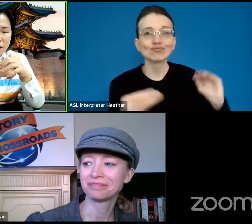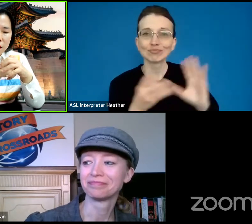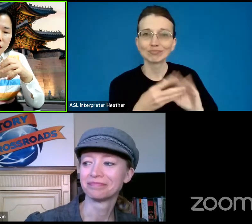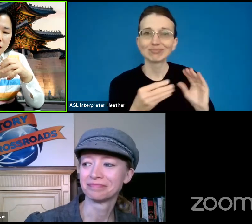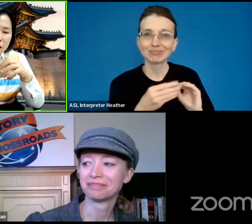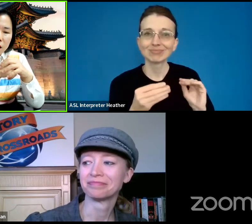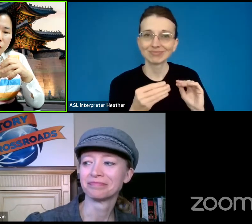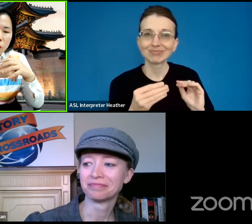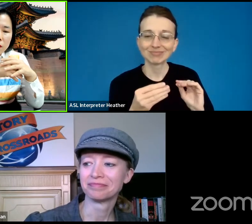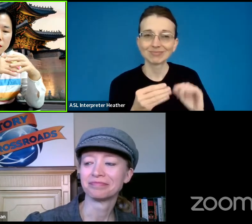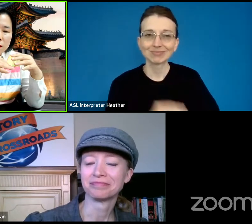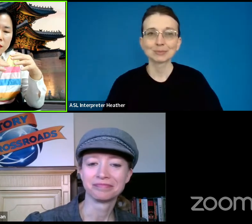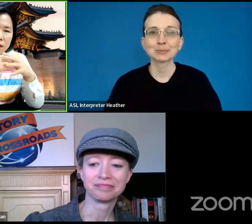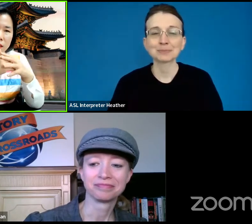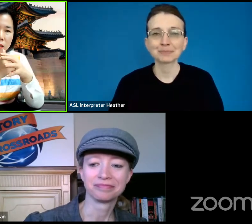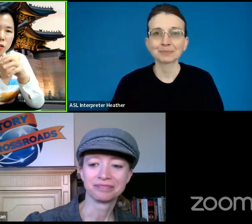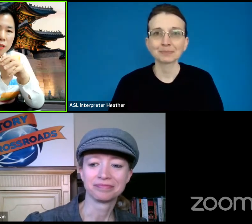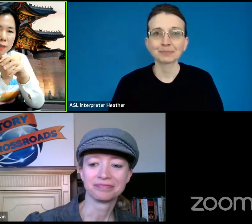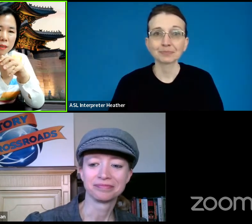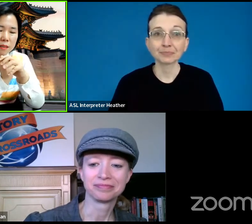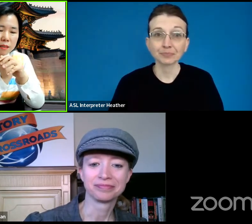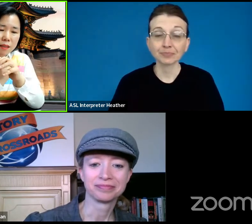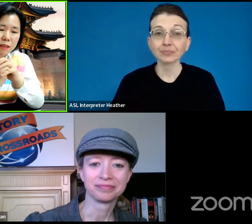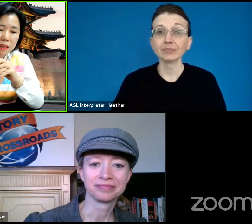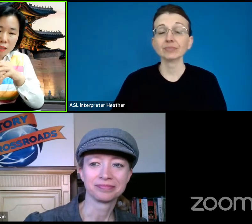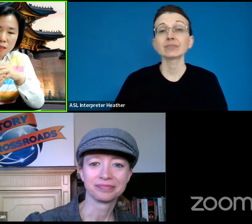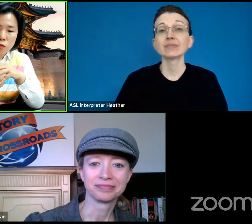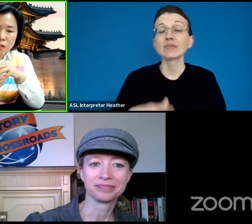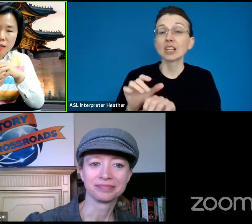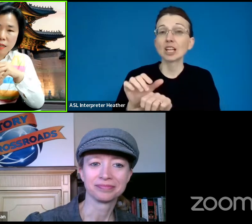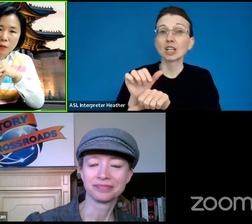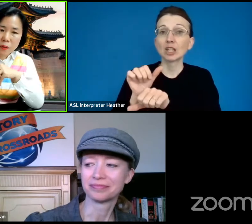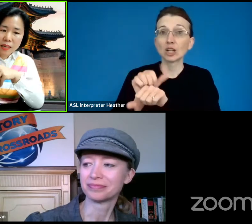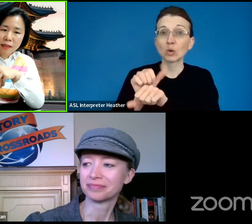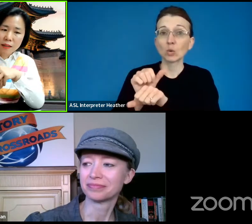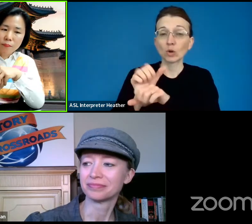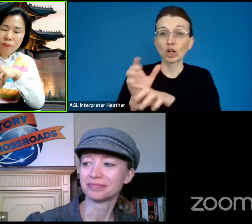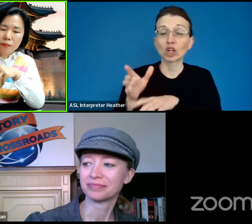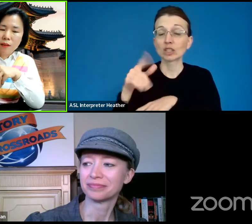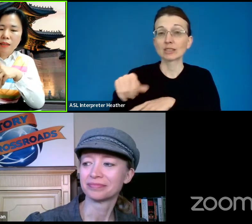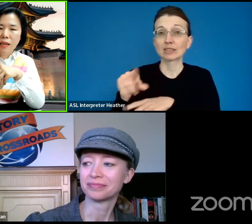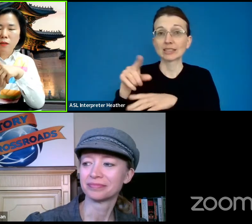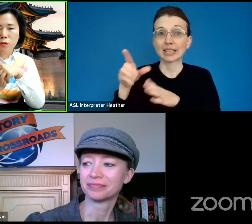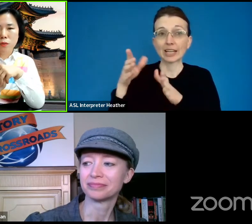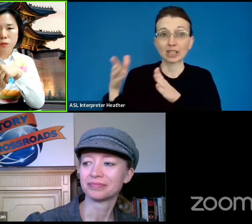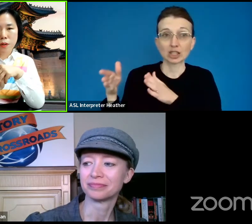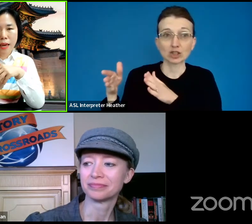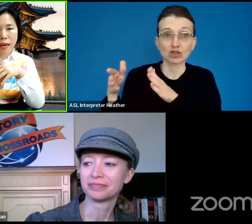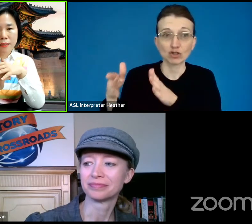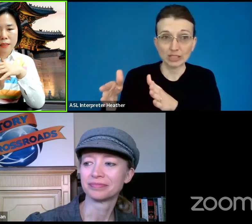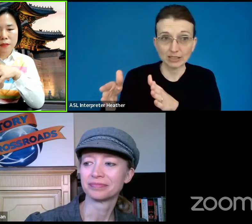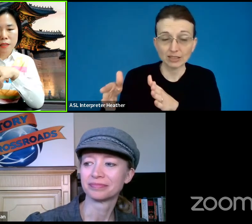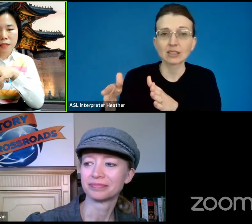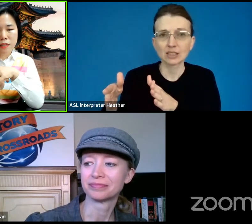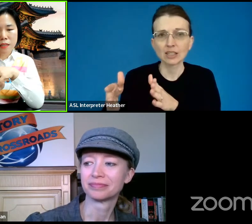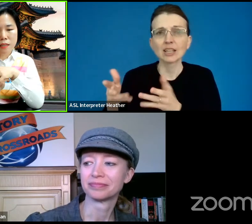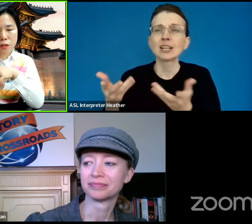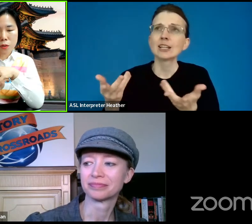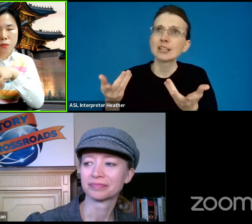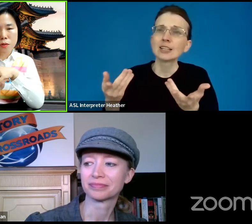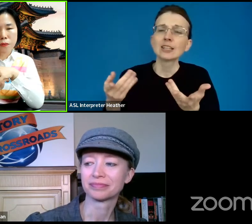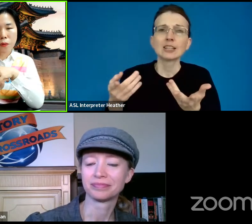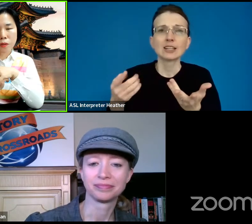days, workers in the cultural contents industry in Korea tend to